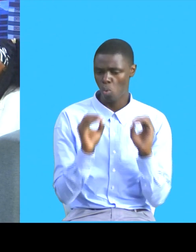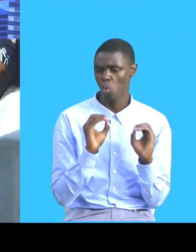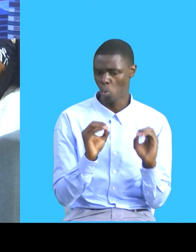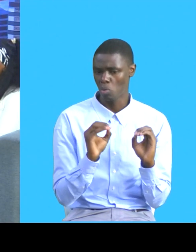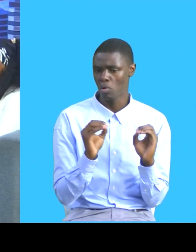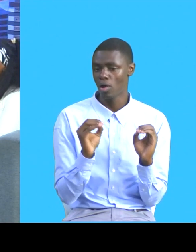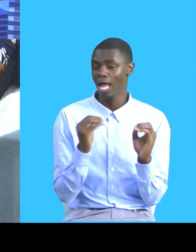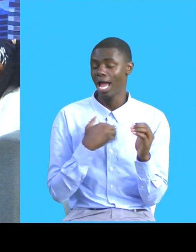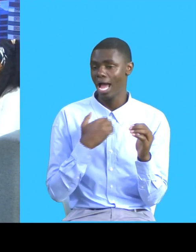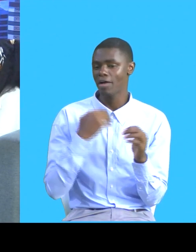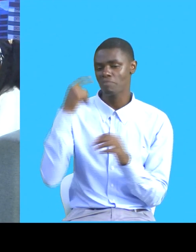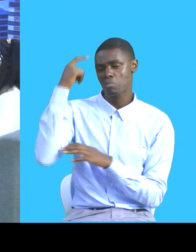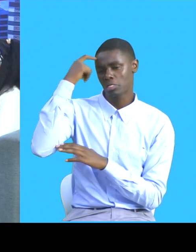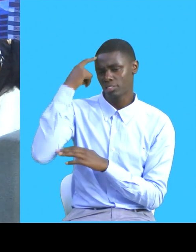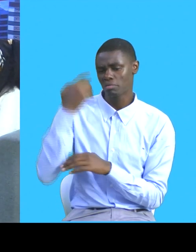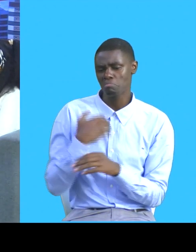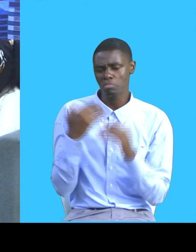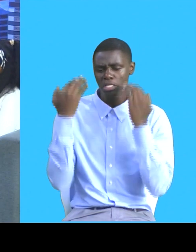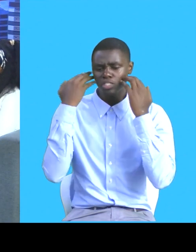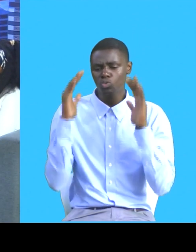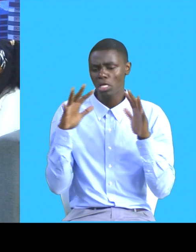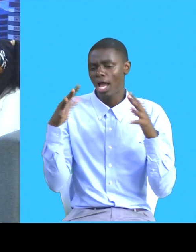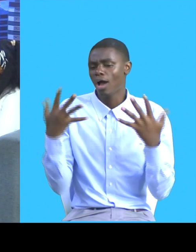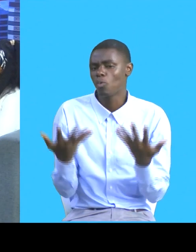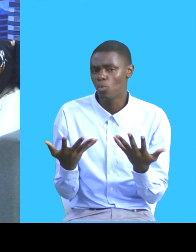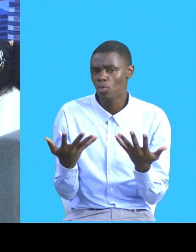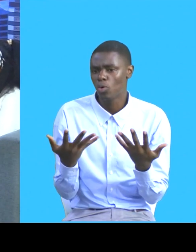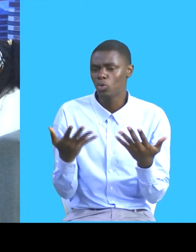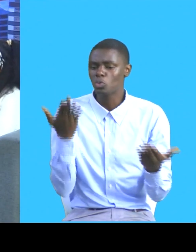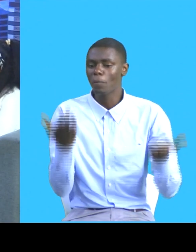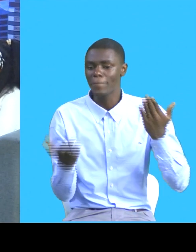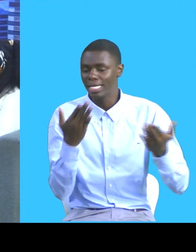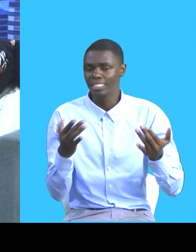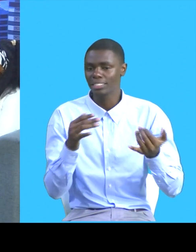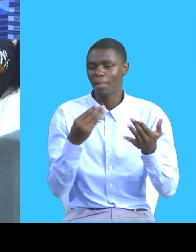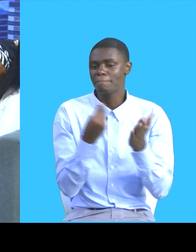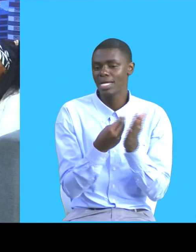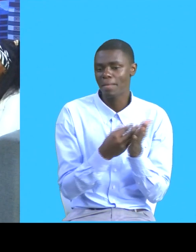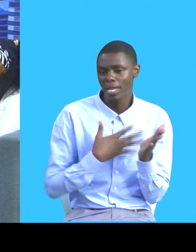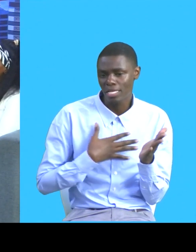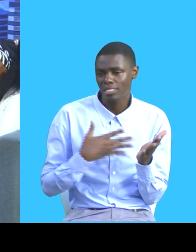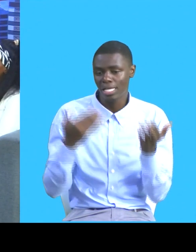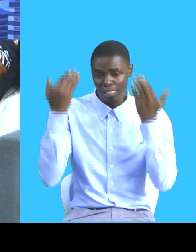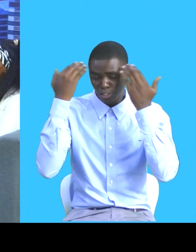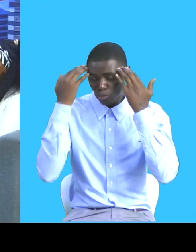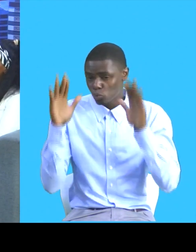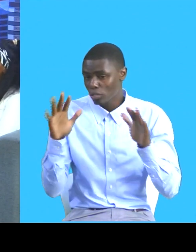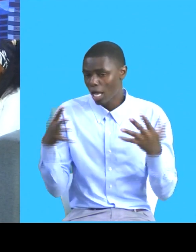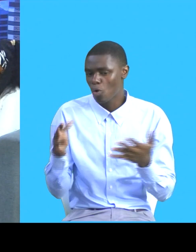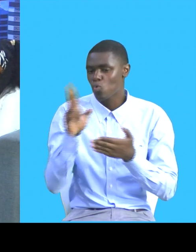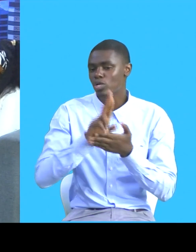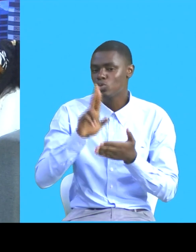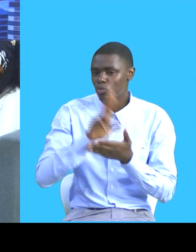they have that mentality. I don't know how to I don't know how to balance my money. I don't know how I will